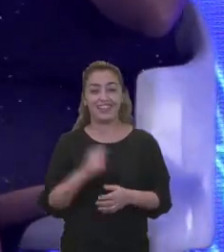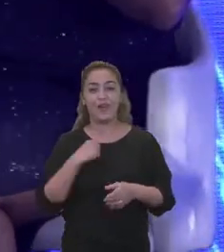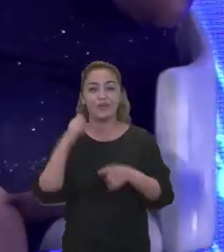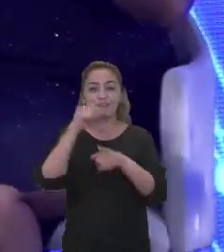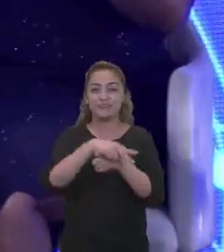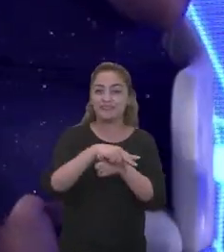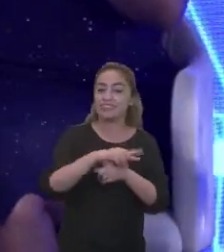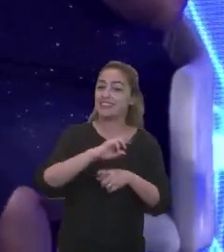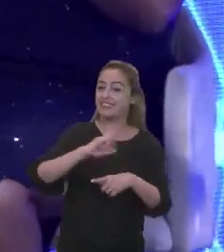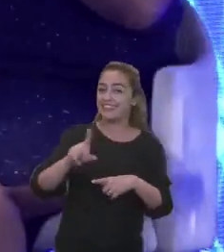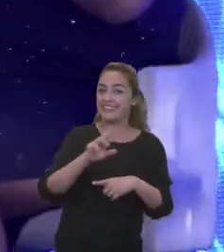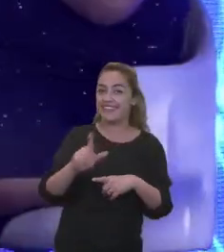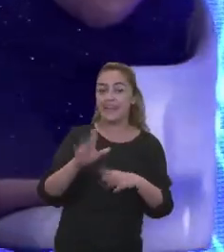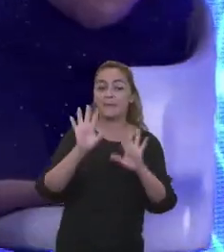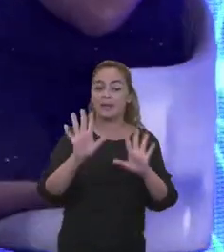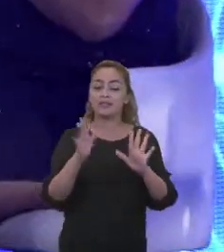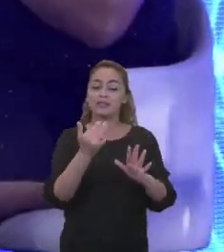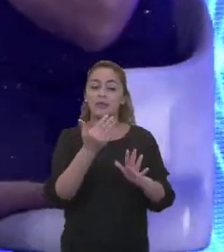So,